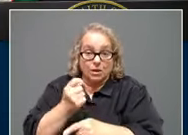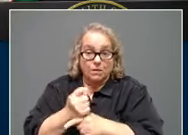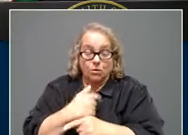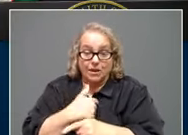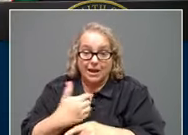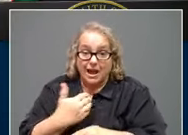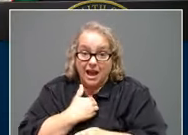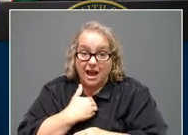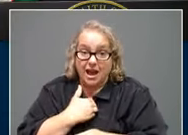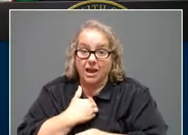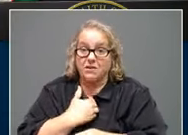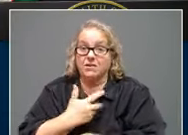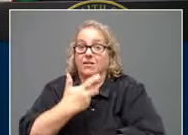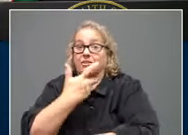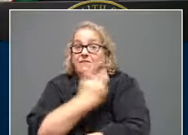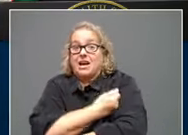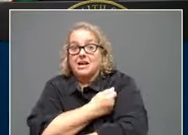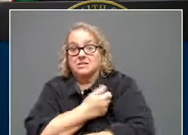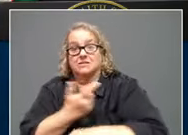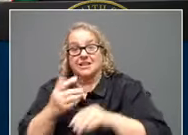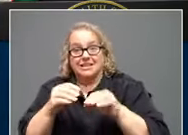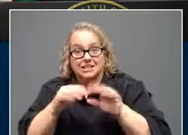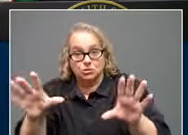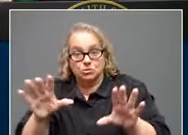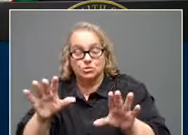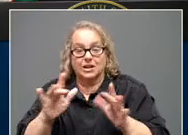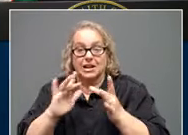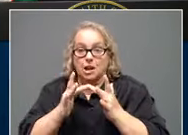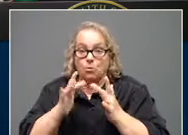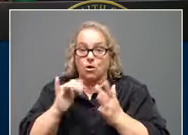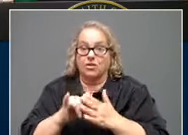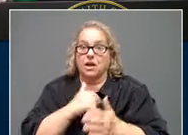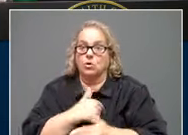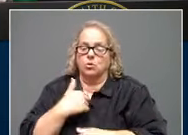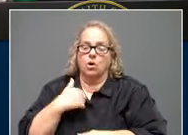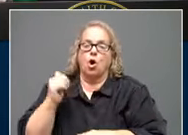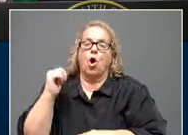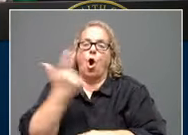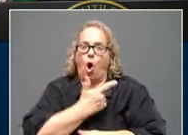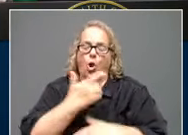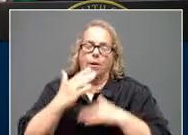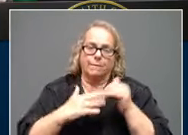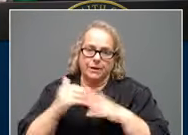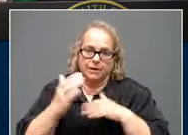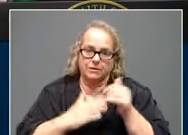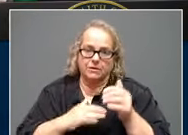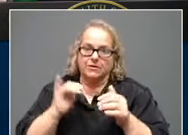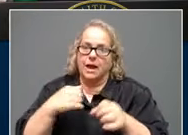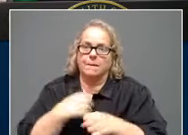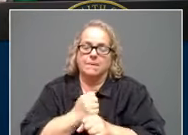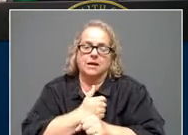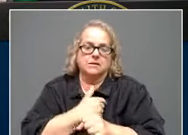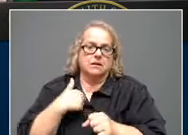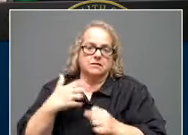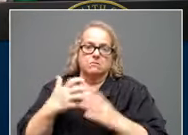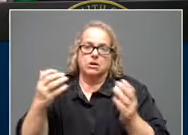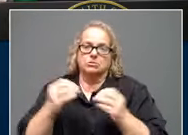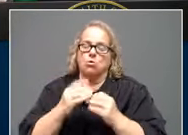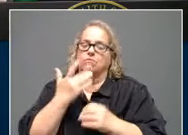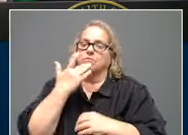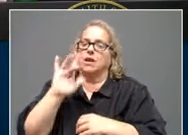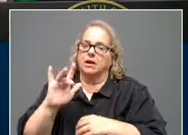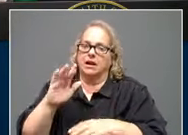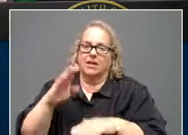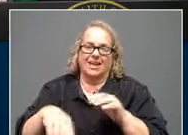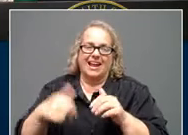the vaccine distribution network that we have all built. That makes us far more fortunate than just about anywhere